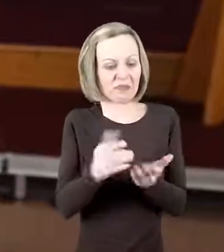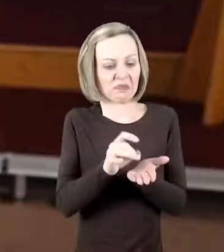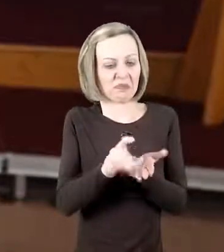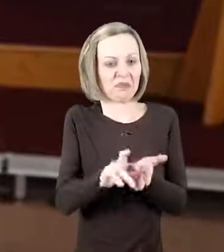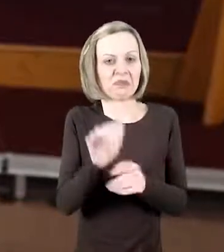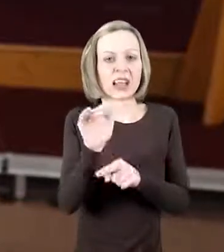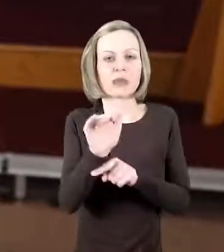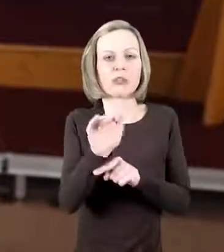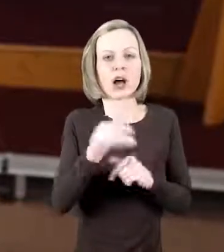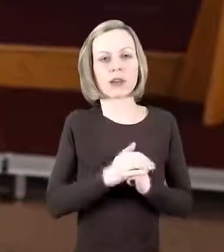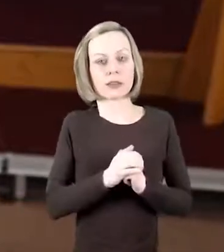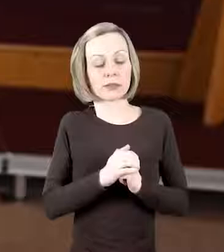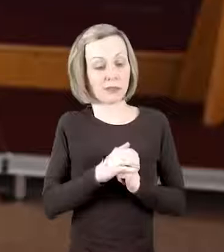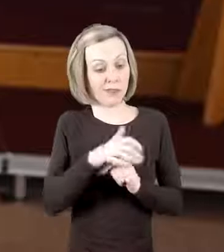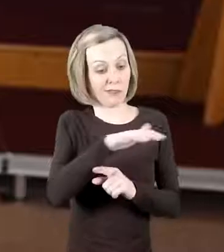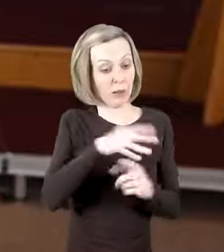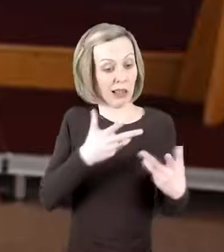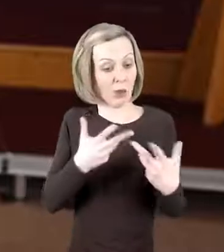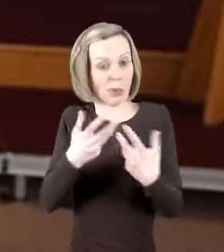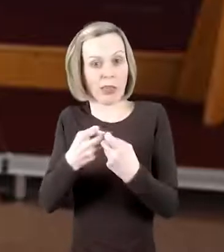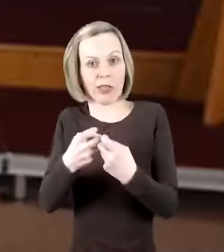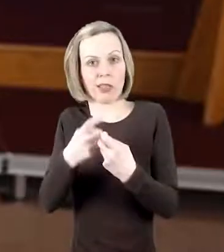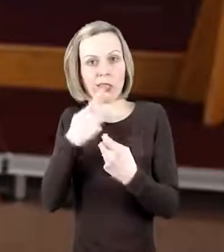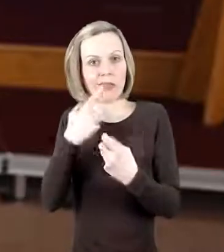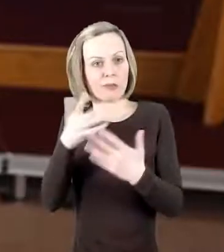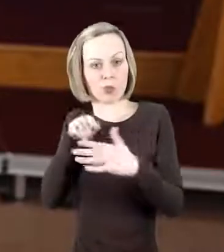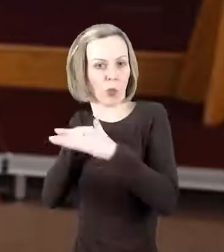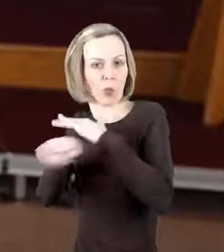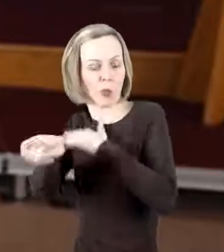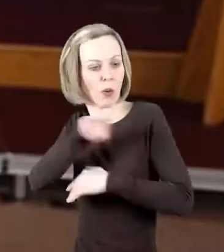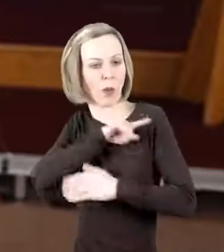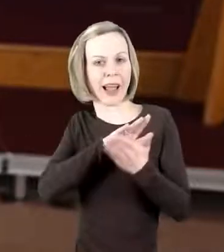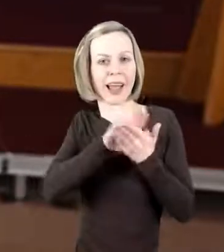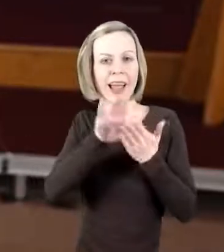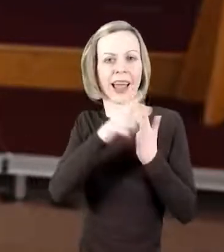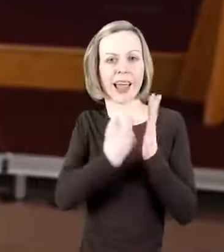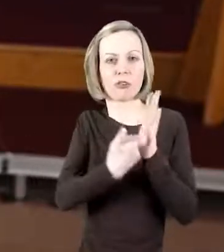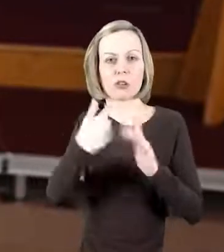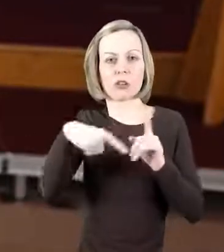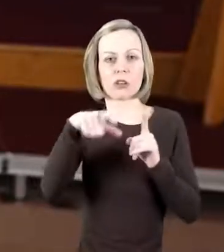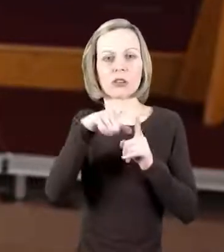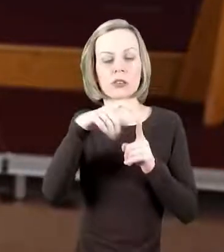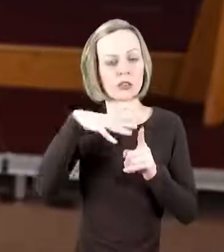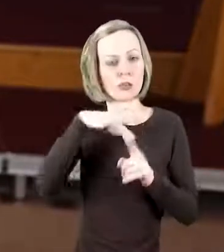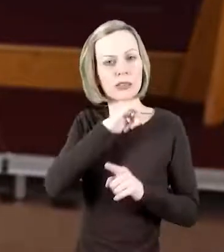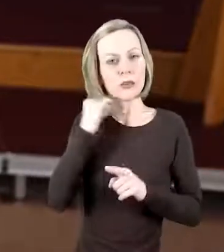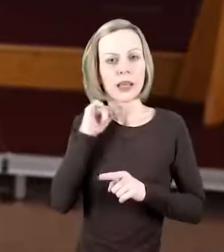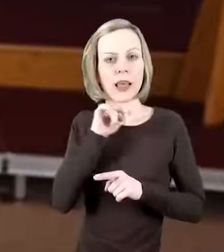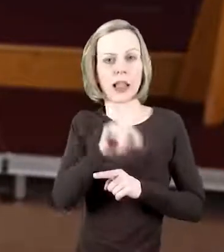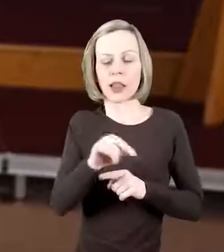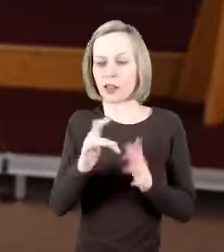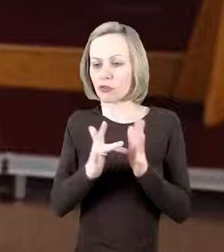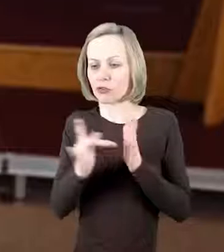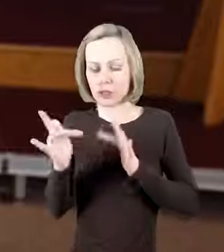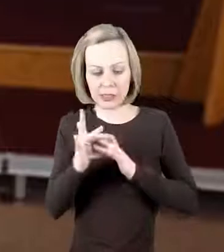with his family, go for cover when Herod was out to see if he could kill him. Jesus was born into